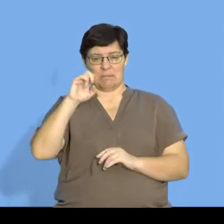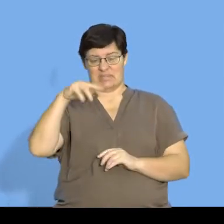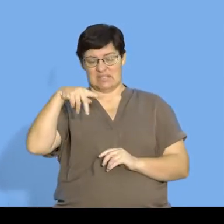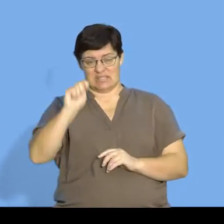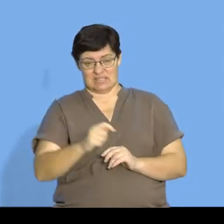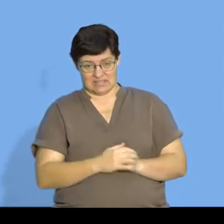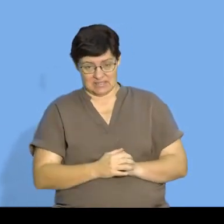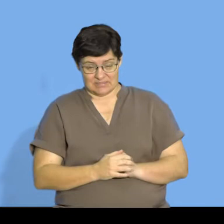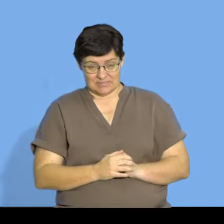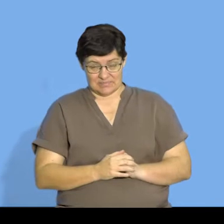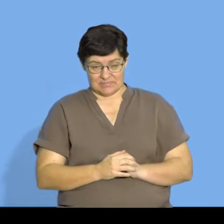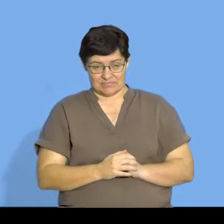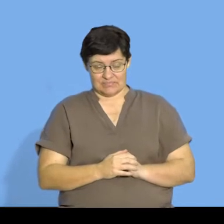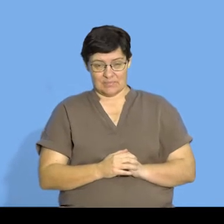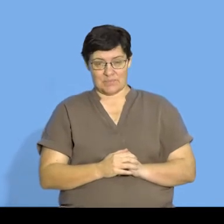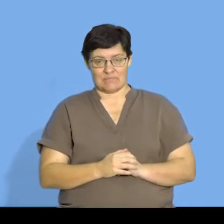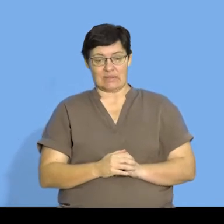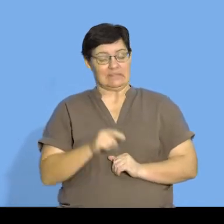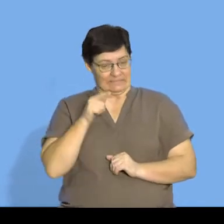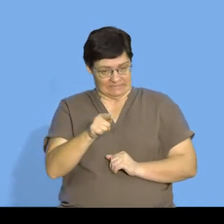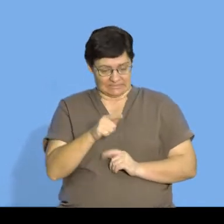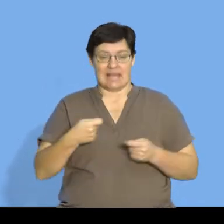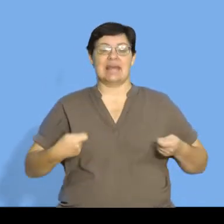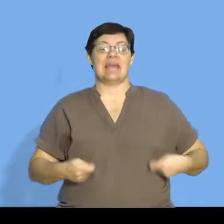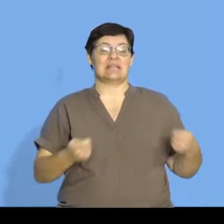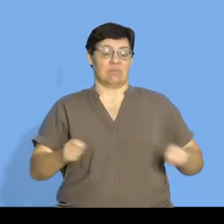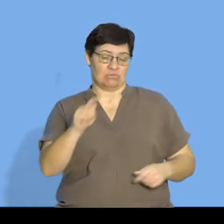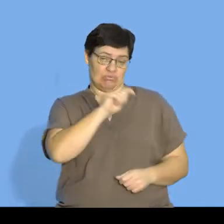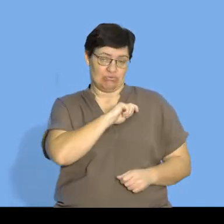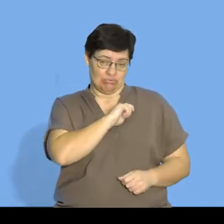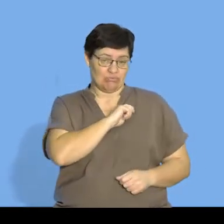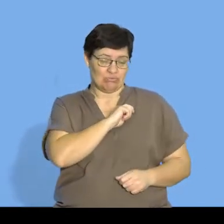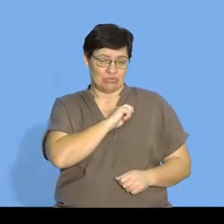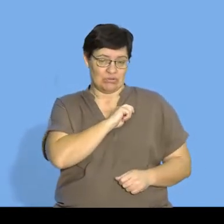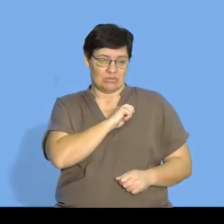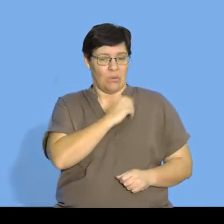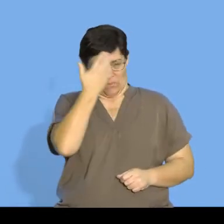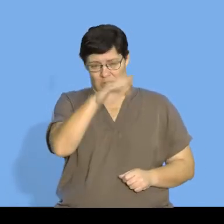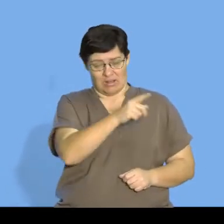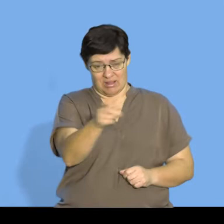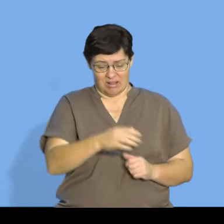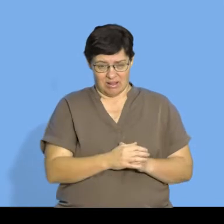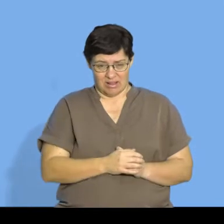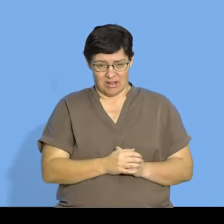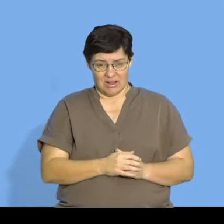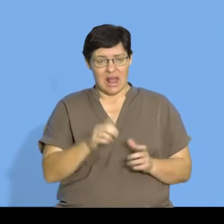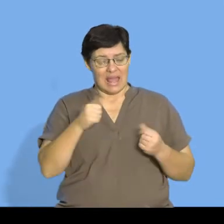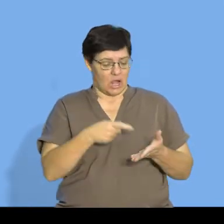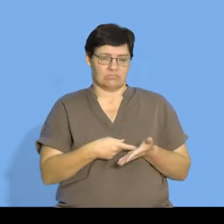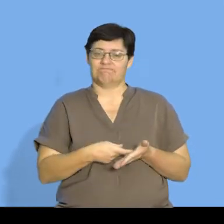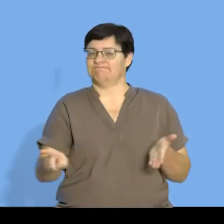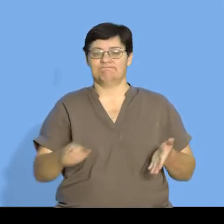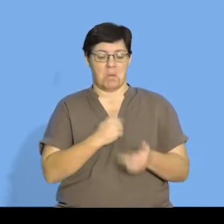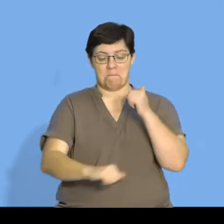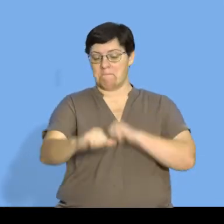remember, when you have bad debts, yes, this is an expense to the business. We all know that. The account